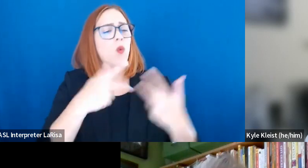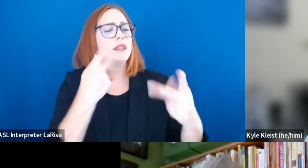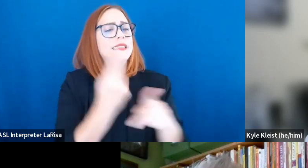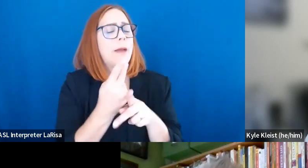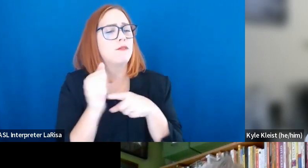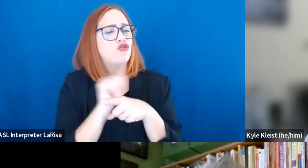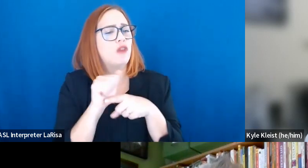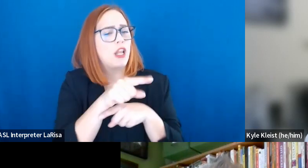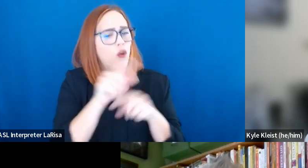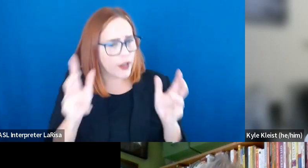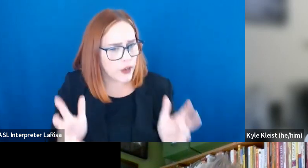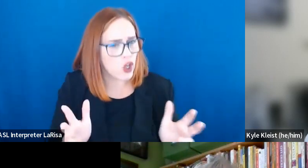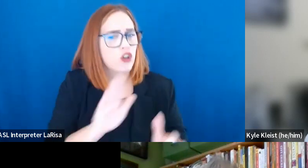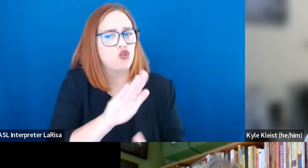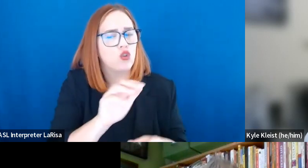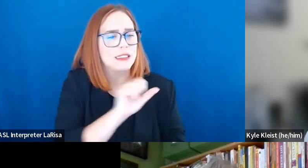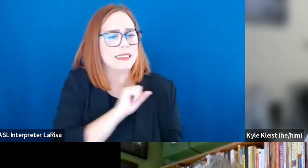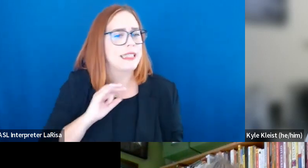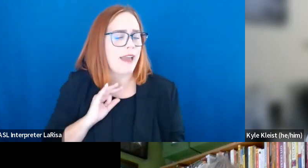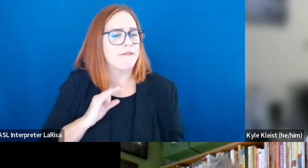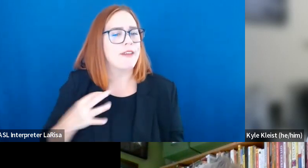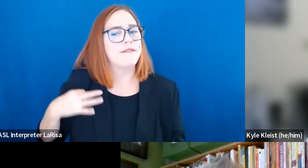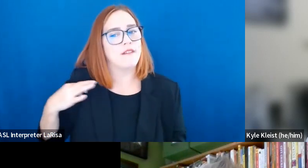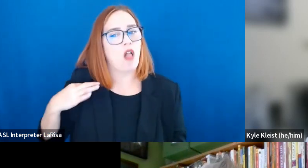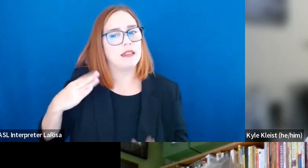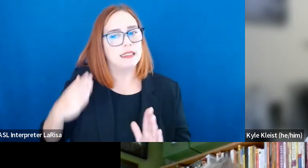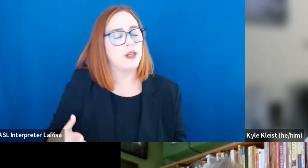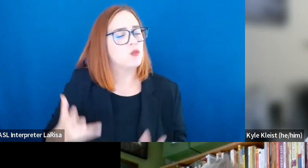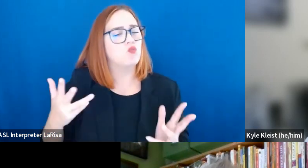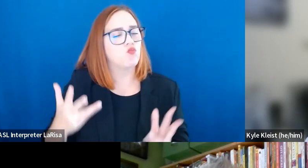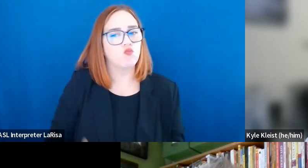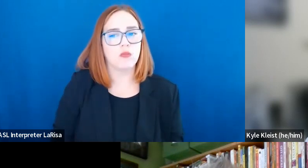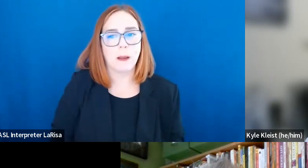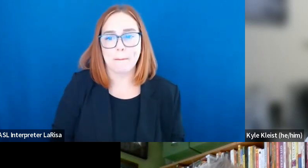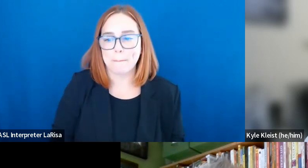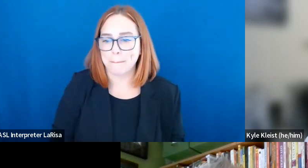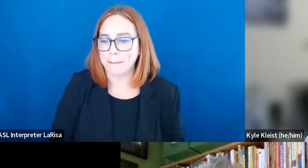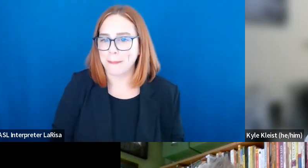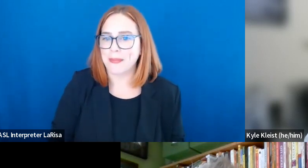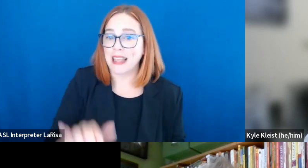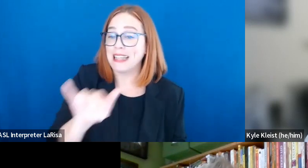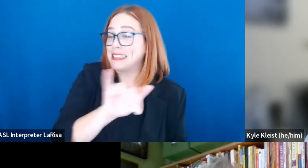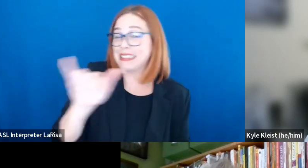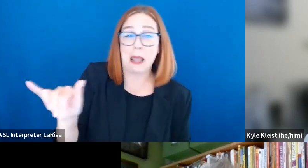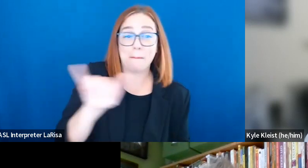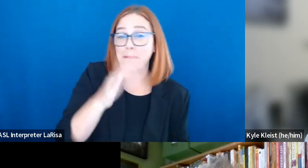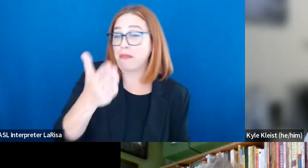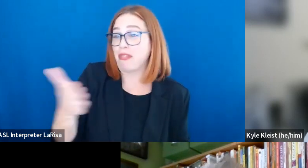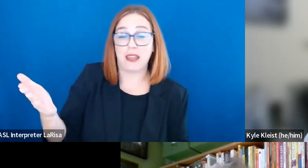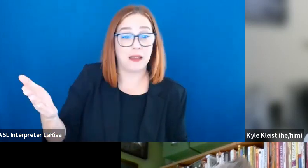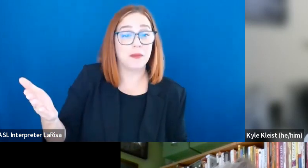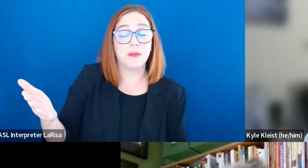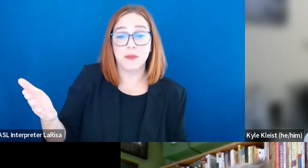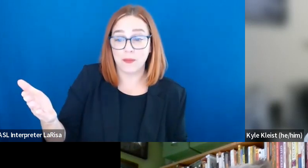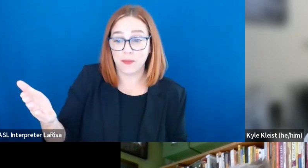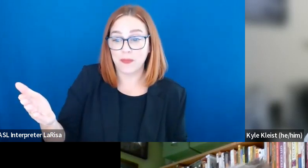your staff and volunteers to have? Well, they're just ramping back up. So they're doing the same thing, Linda. I mean, when it comes to the training,